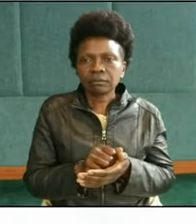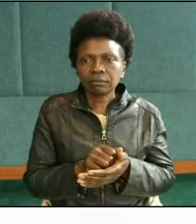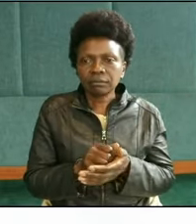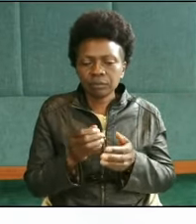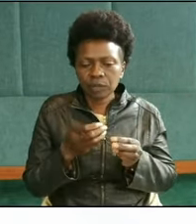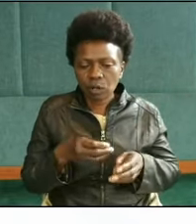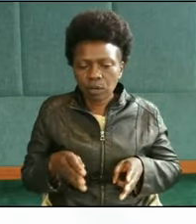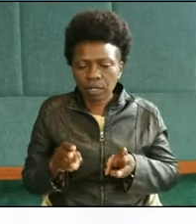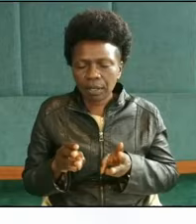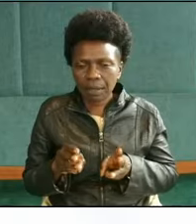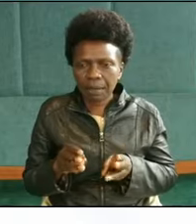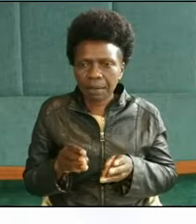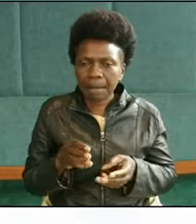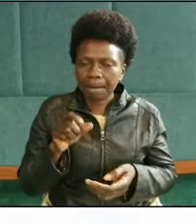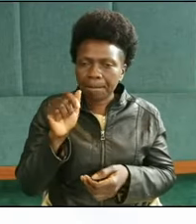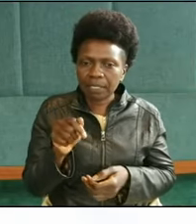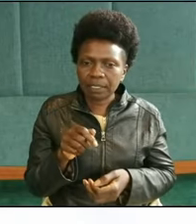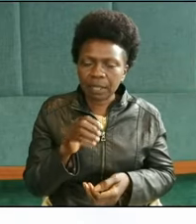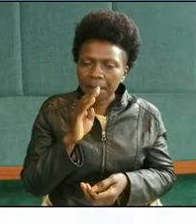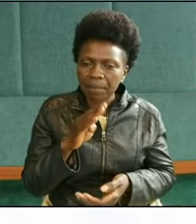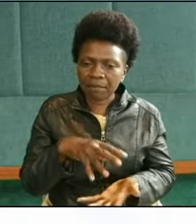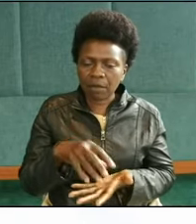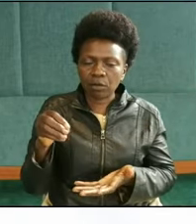out can be found where there was no way.